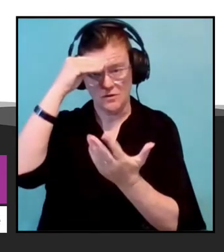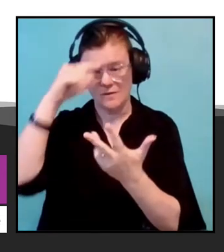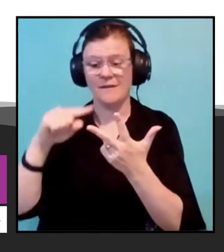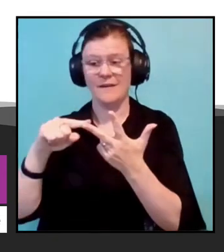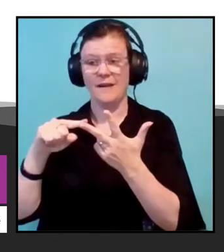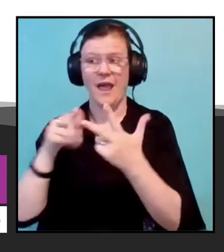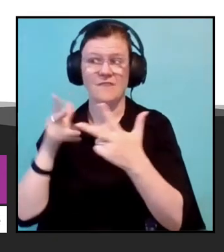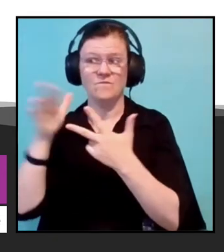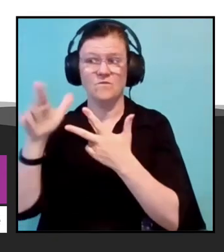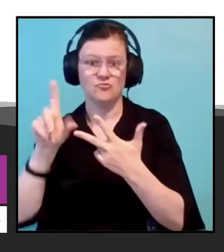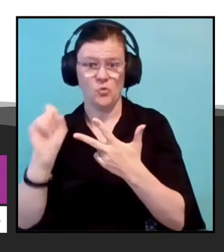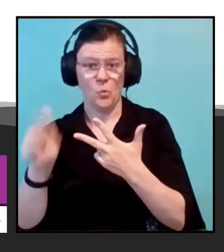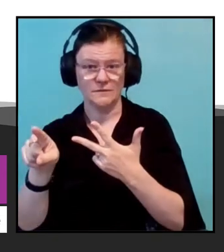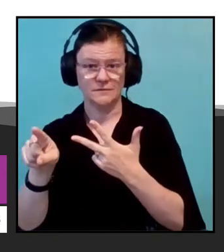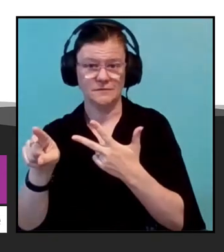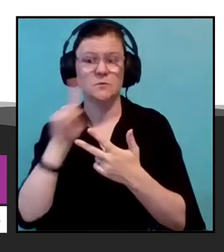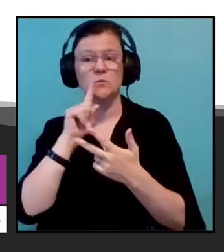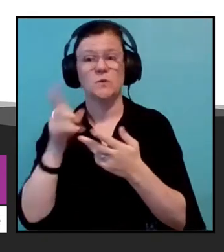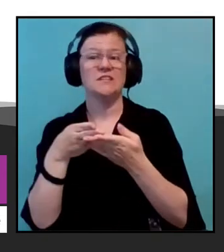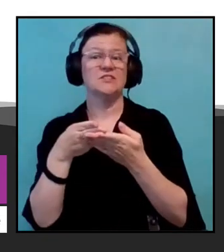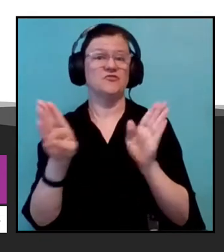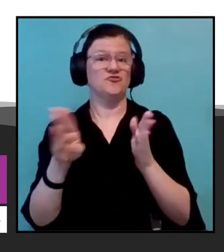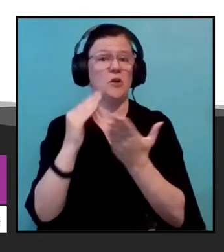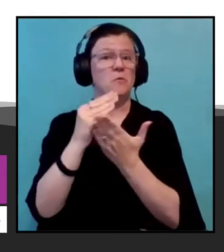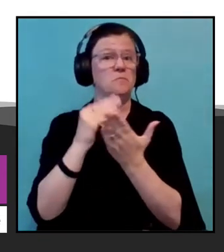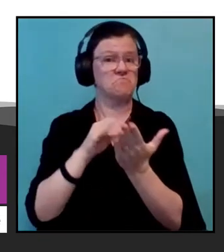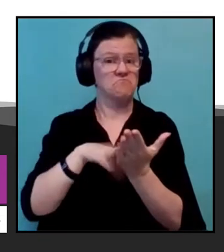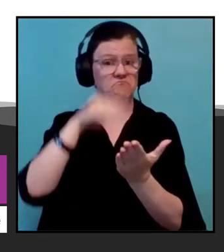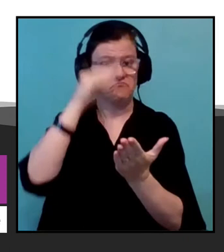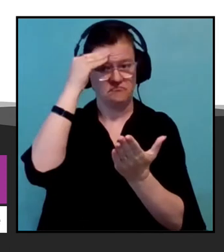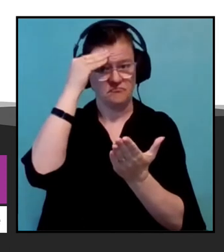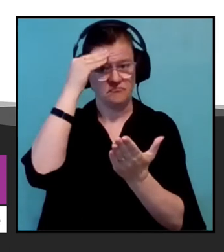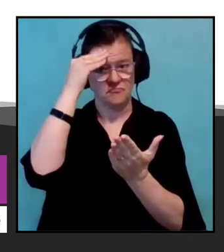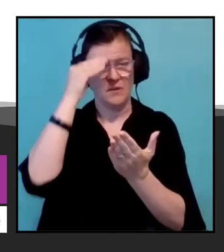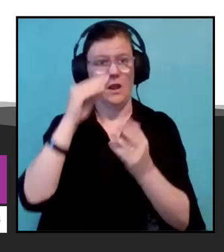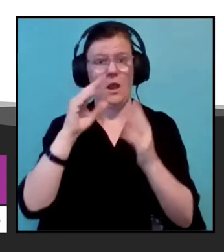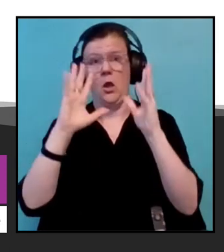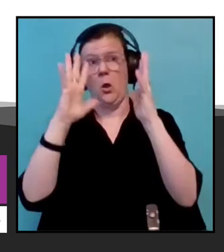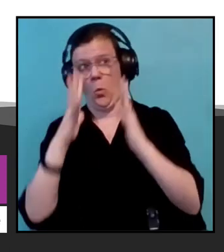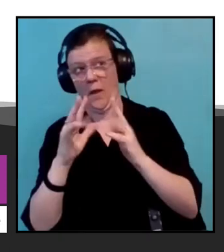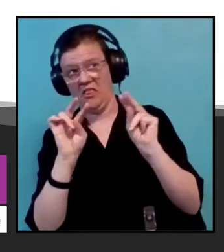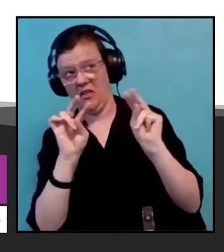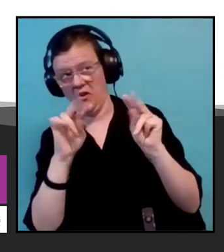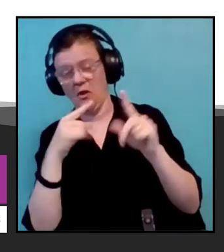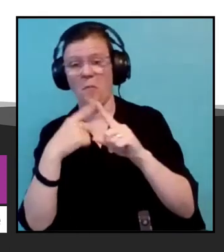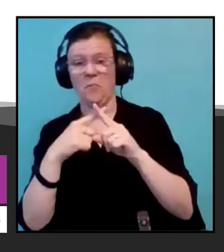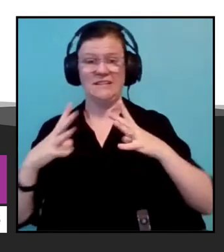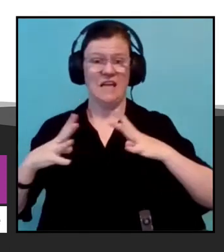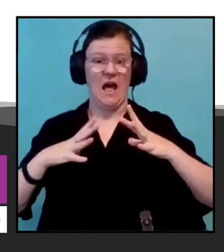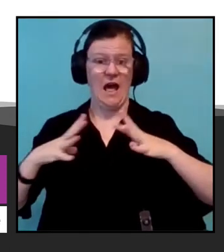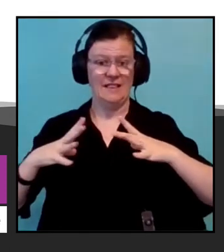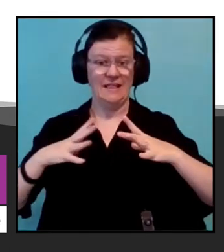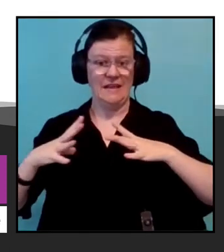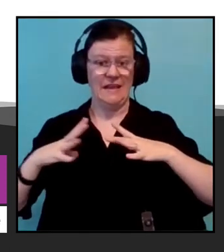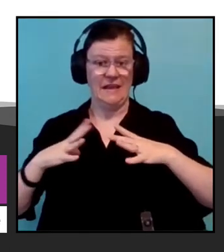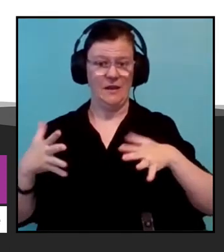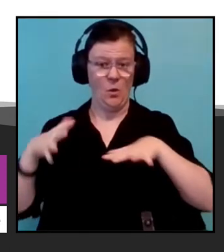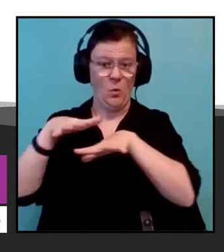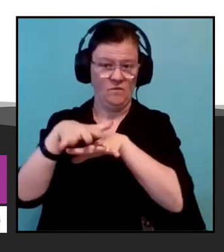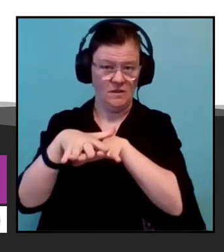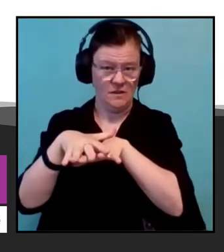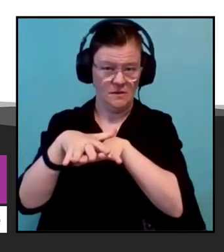general event planning takeaways that we had was monitoring the weather and holiday overlap. So our